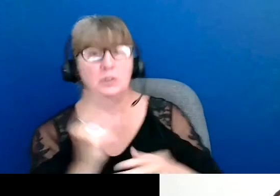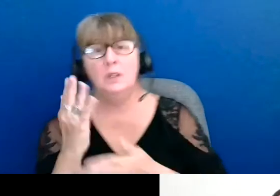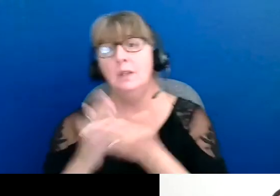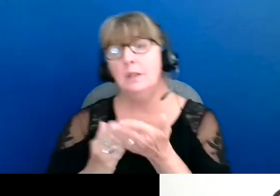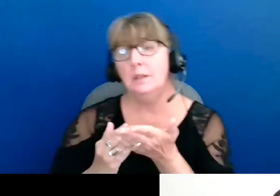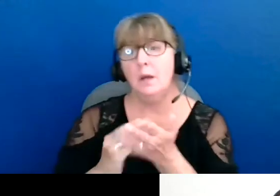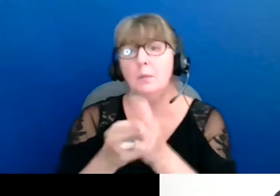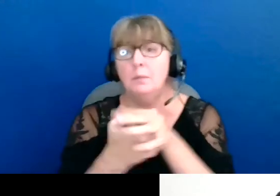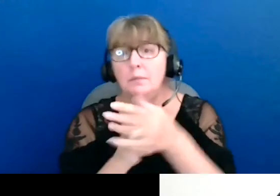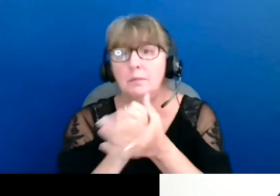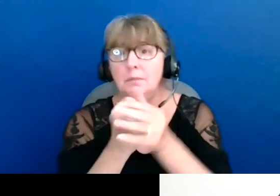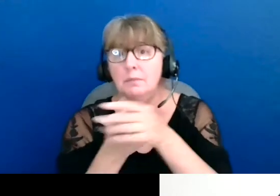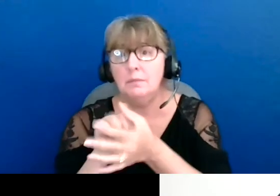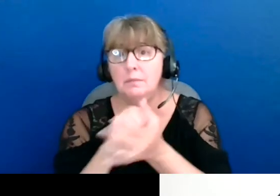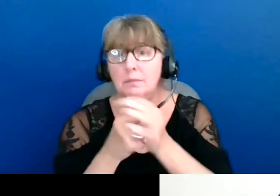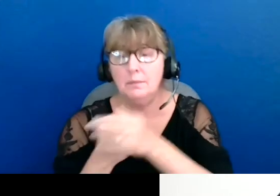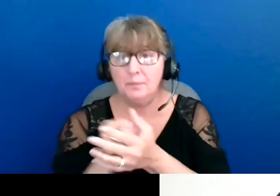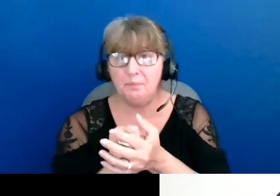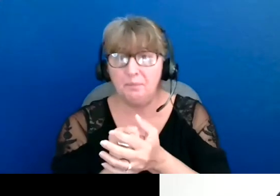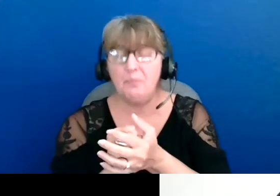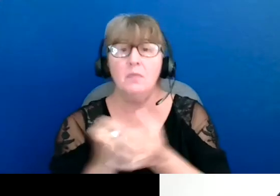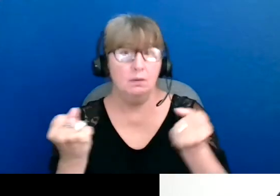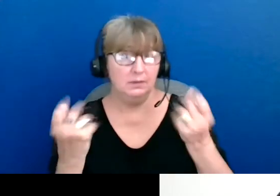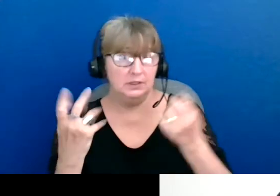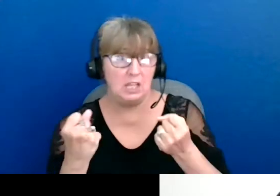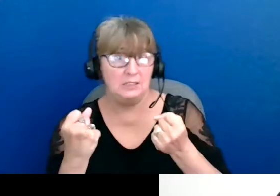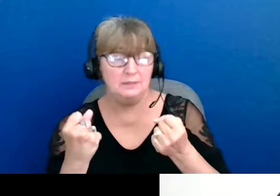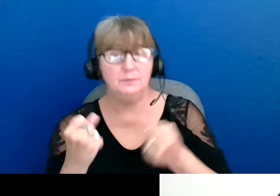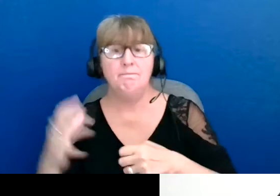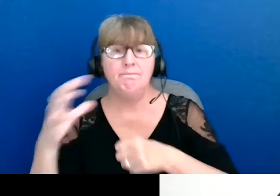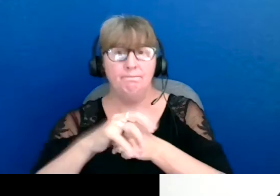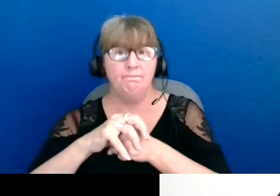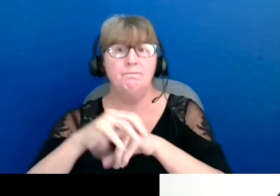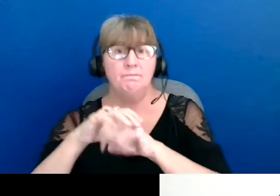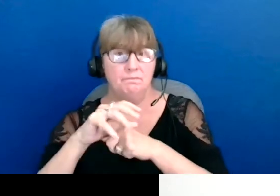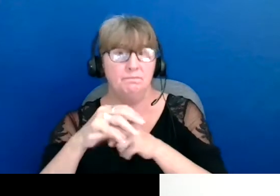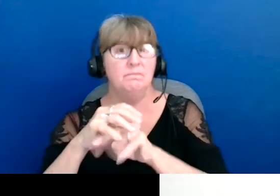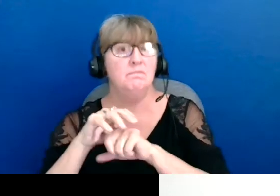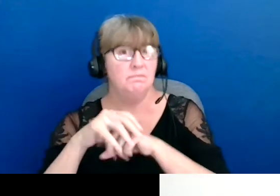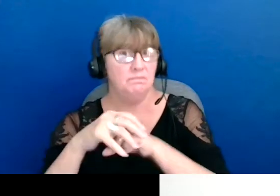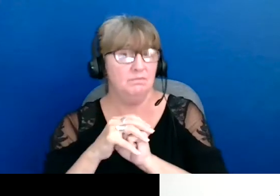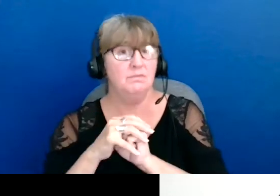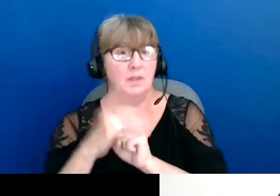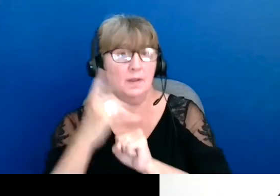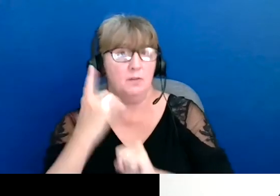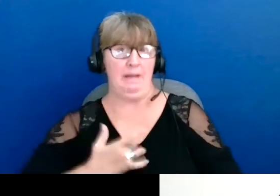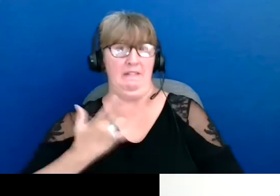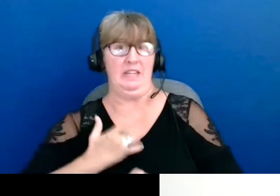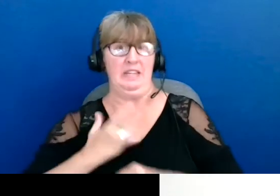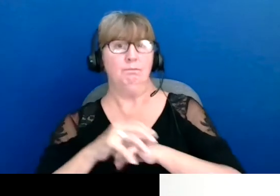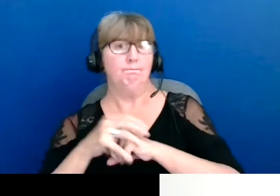tactile sign language. That's when one holds their hand over a person's hand as they sign so they can feel the